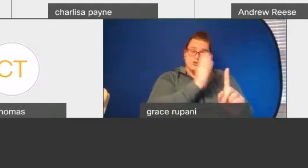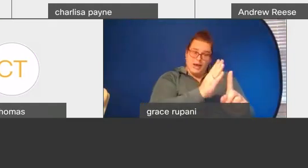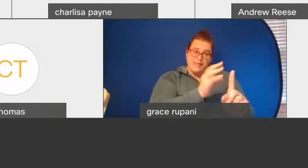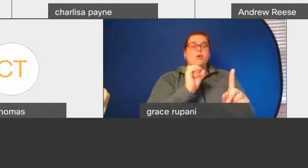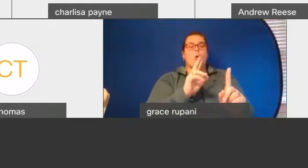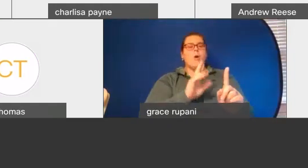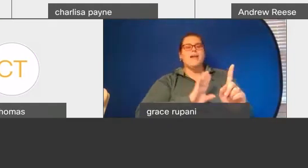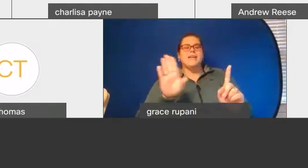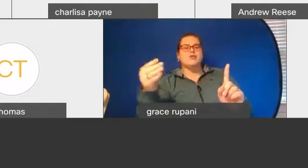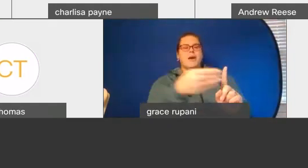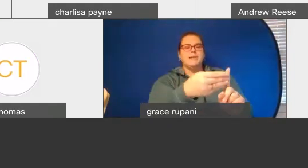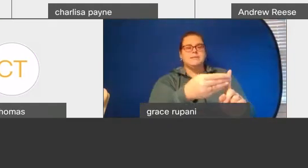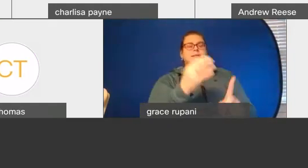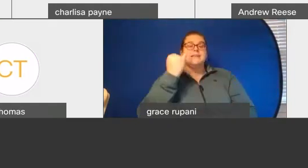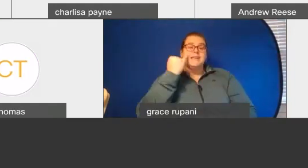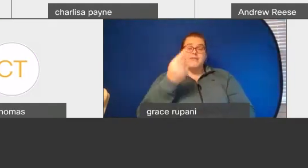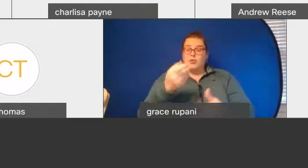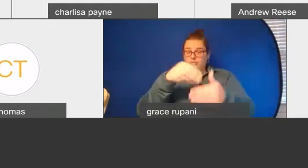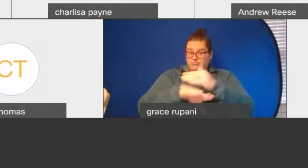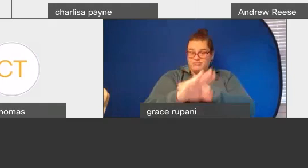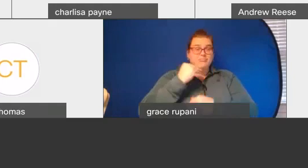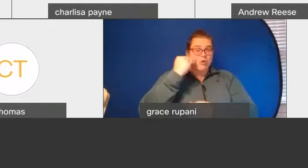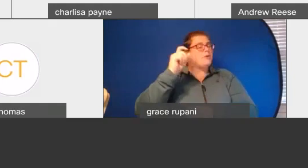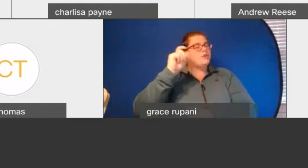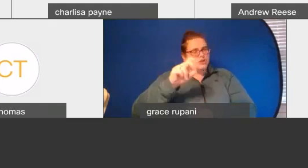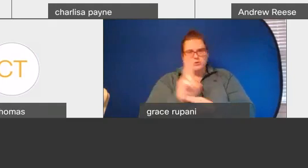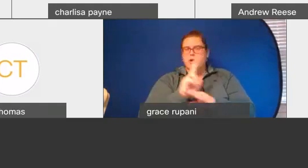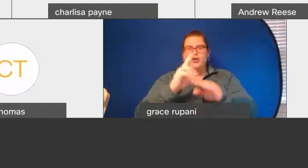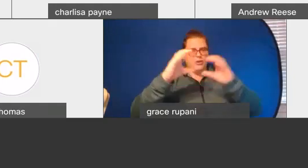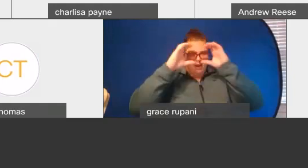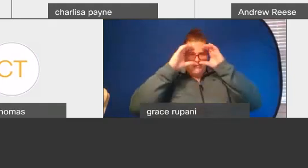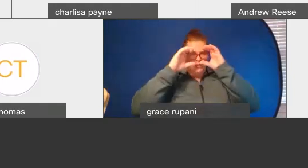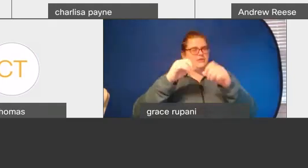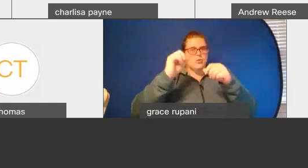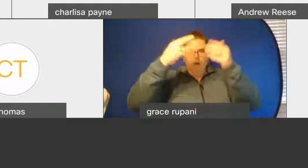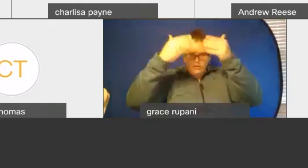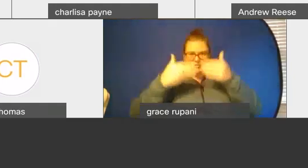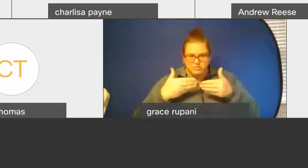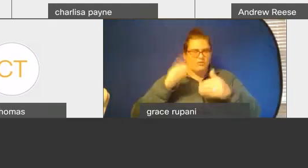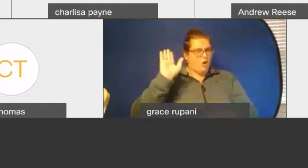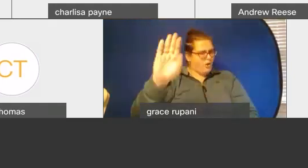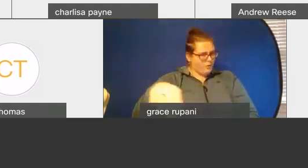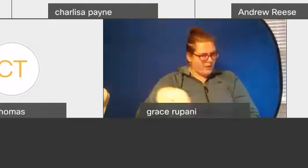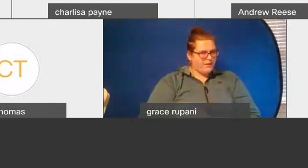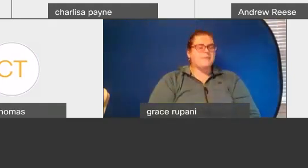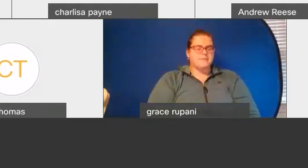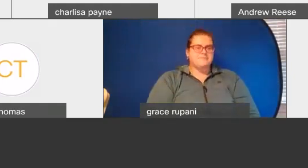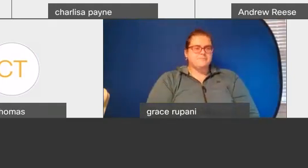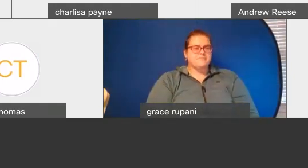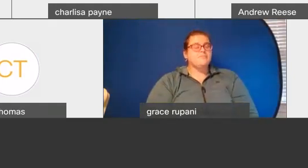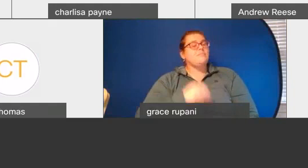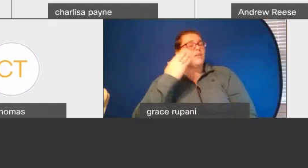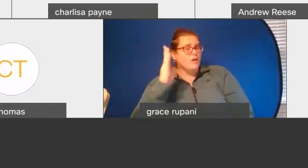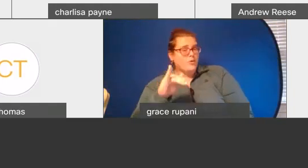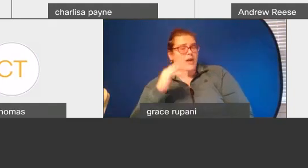long as when you enter that home, you should be wearing that eye protection. And the reason why I know that that question is asking about, well,